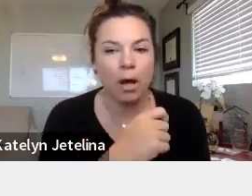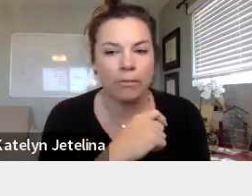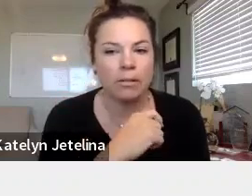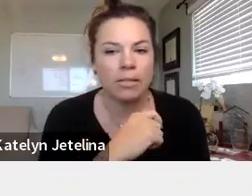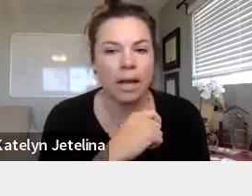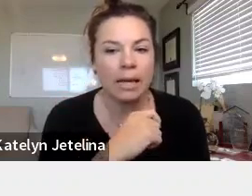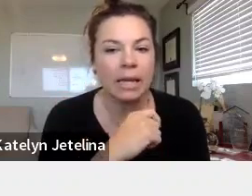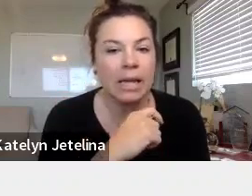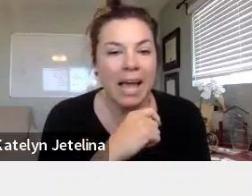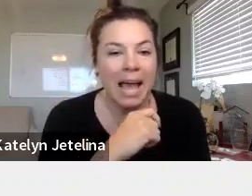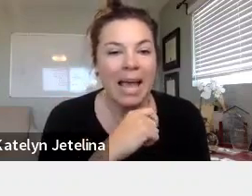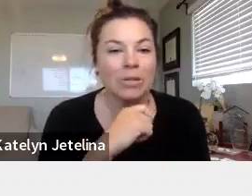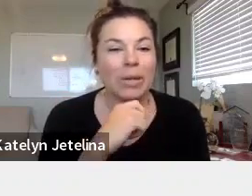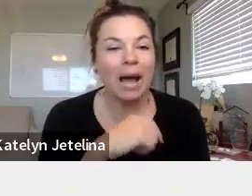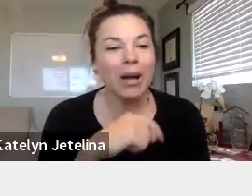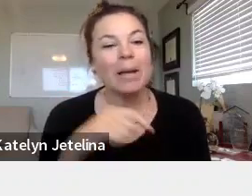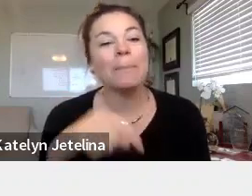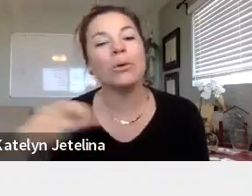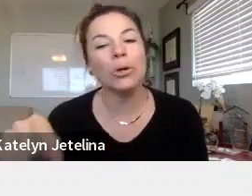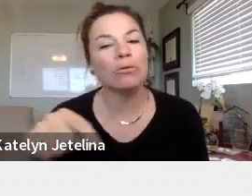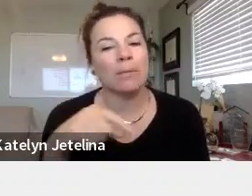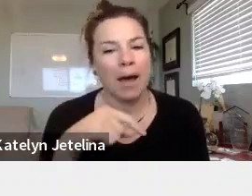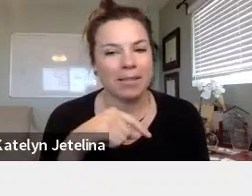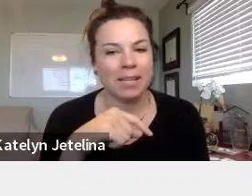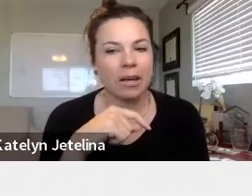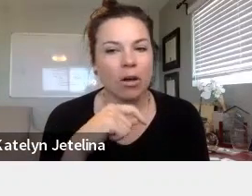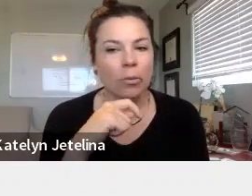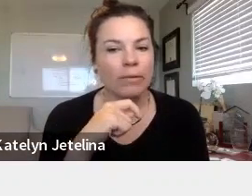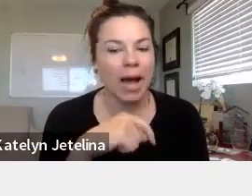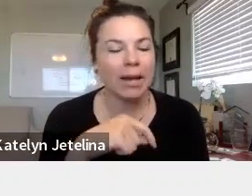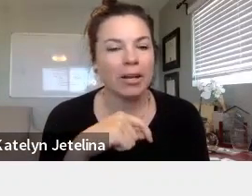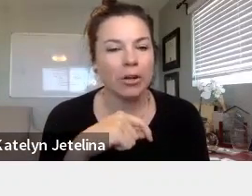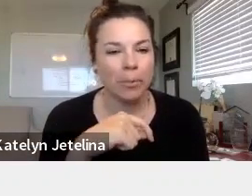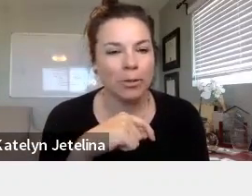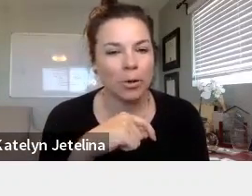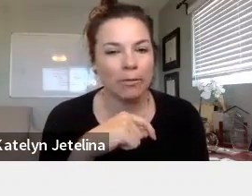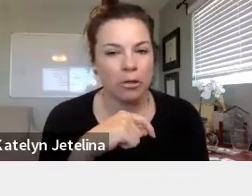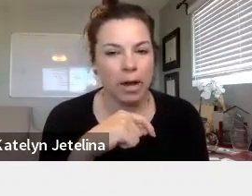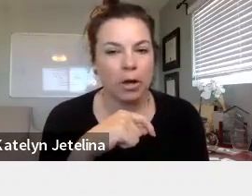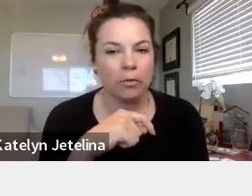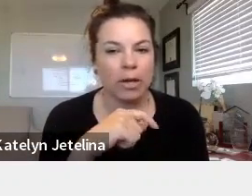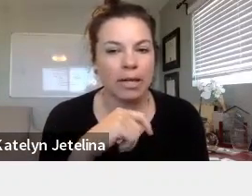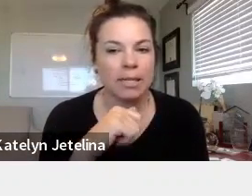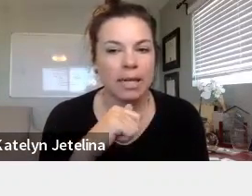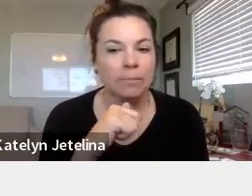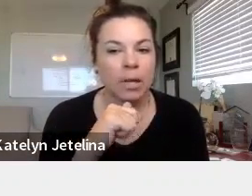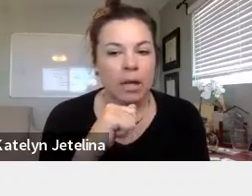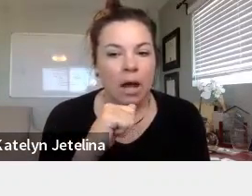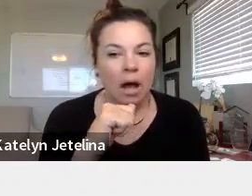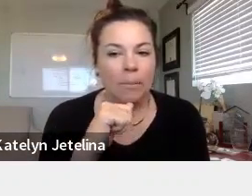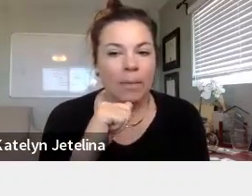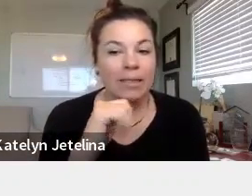the bedrock of our society, and we have not improved capacity, although we've added a new repertoire of our threat,